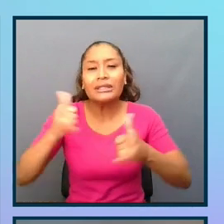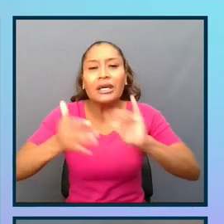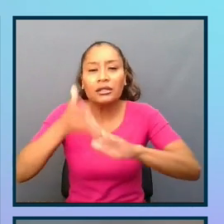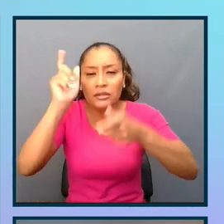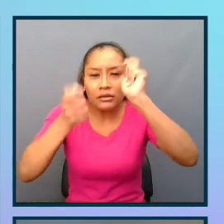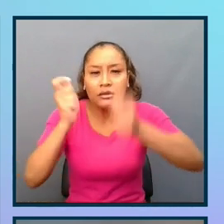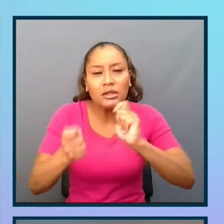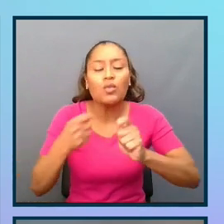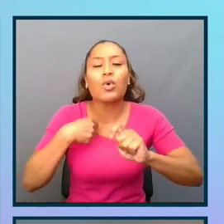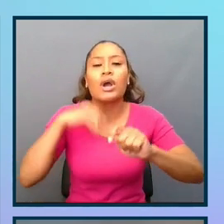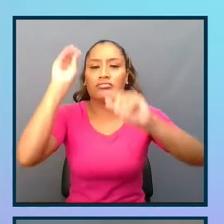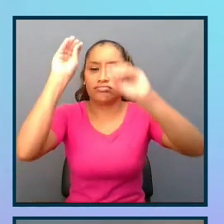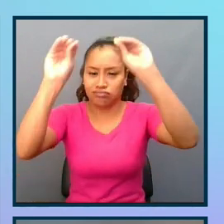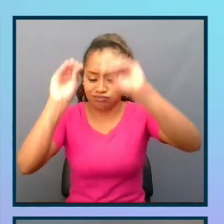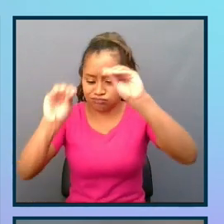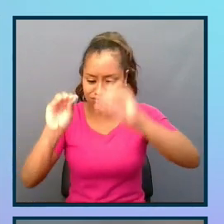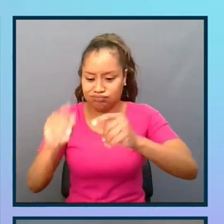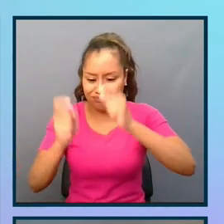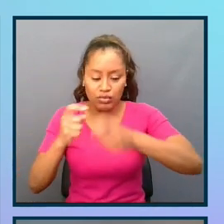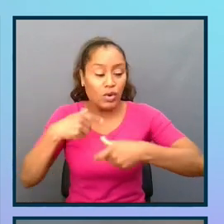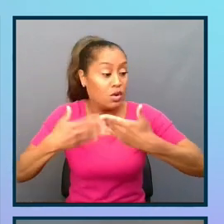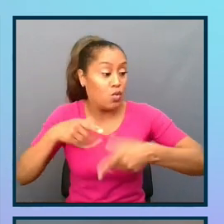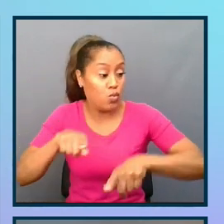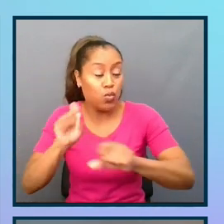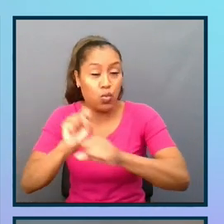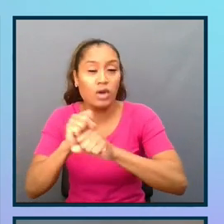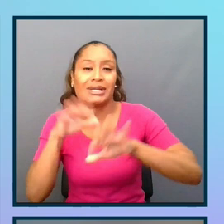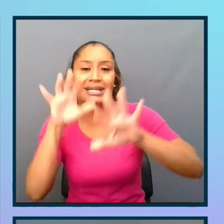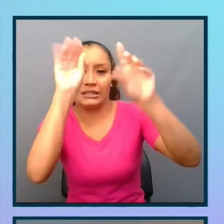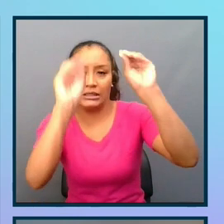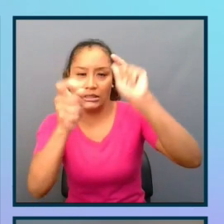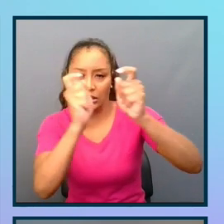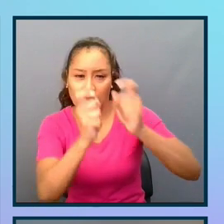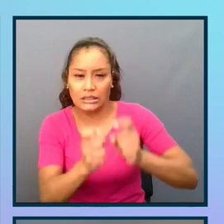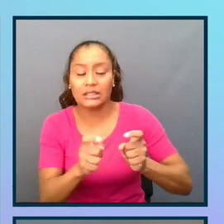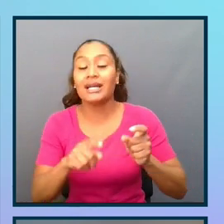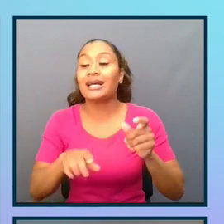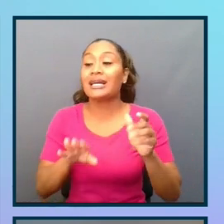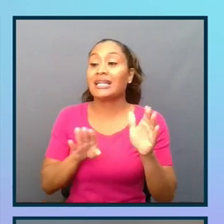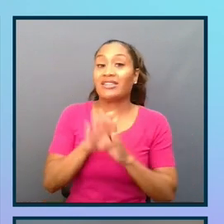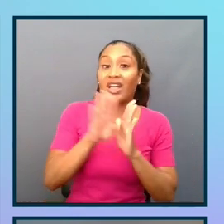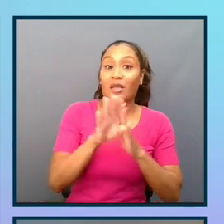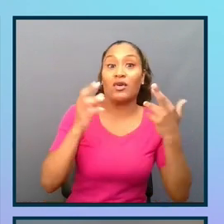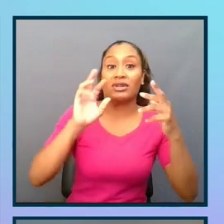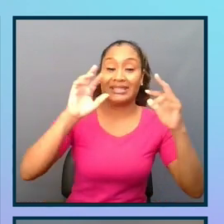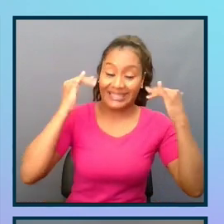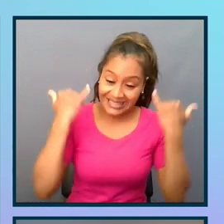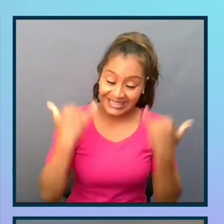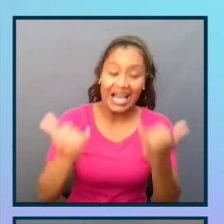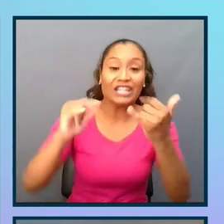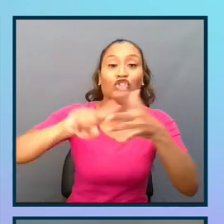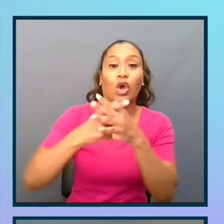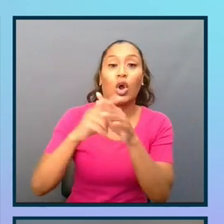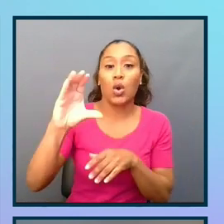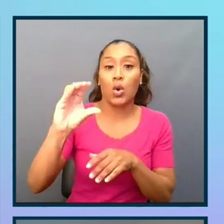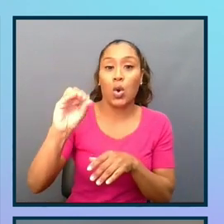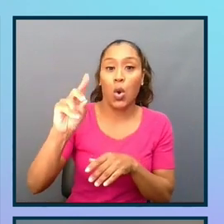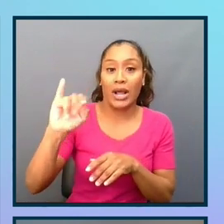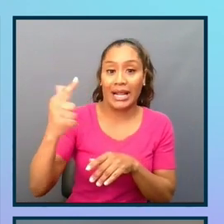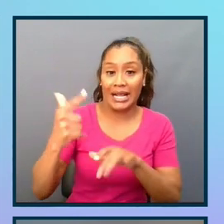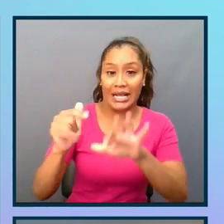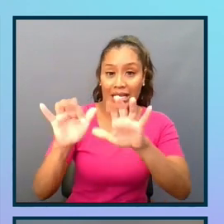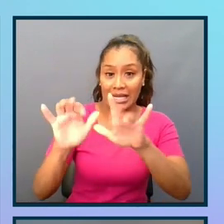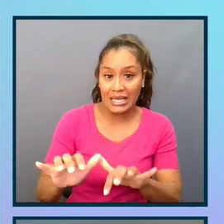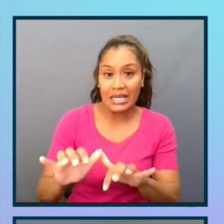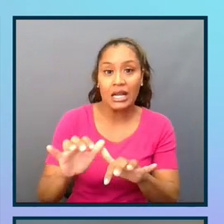make updates to these as the work progresses, so that by the time the developers are coding the component, our reviews of the implementation are usually